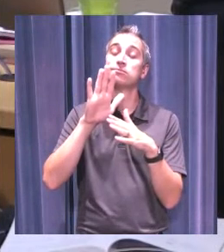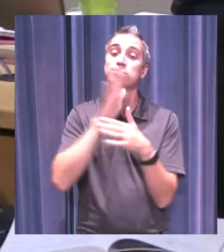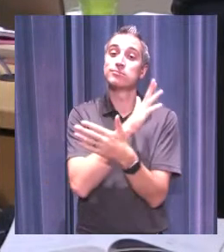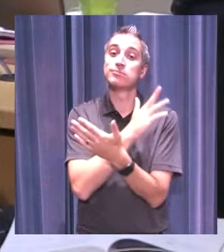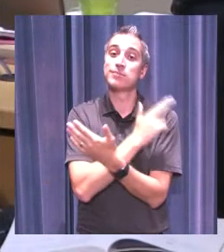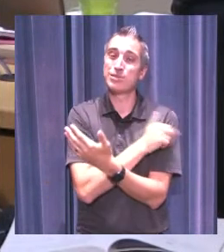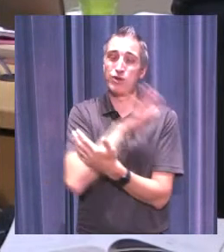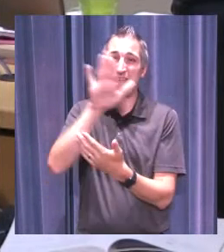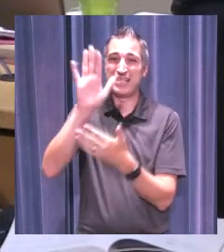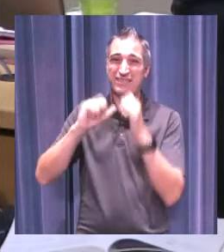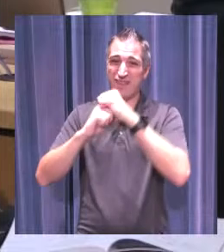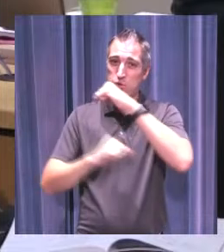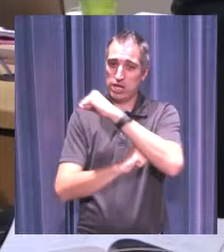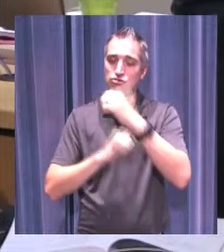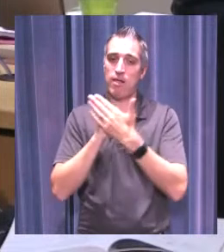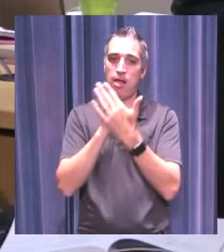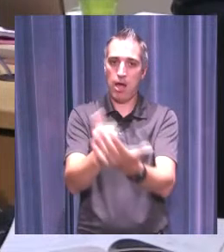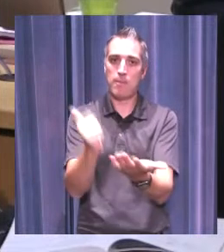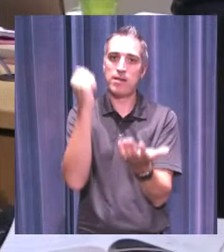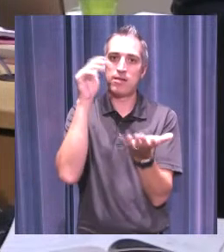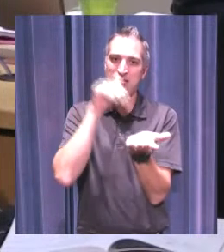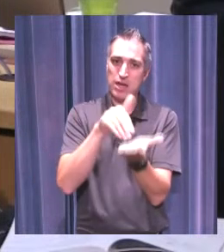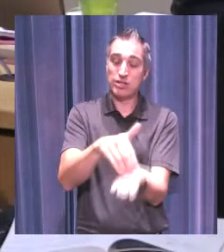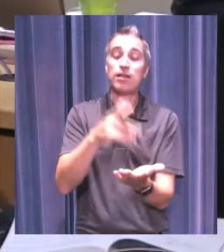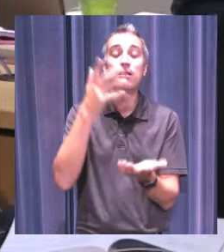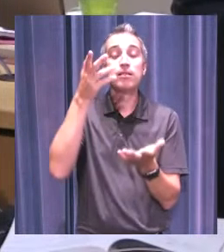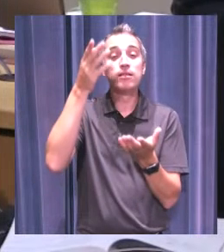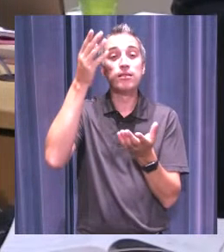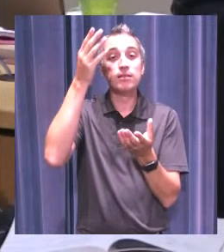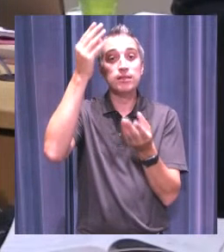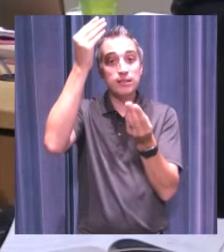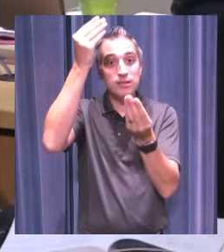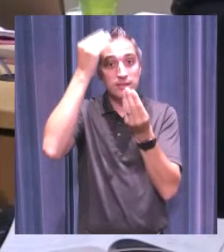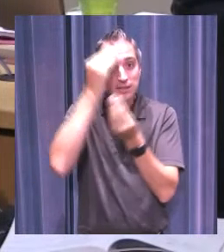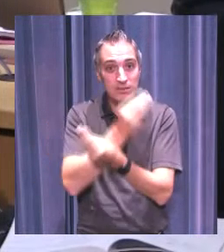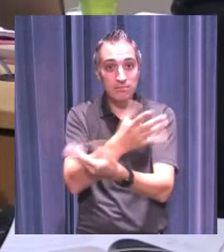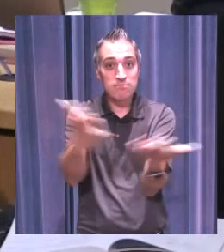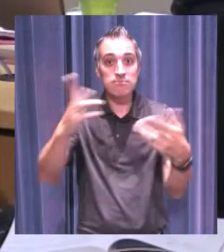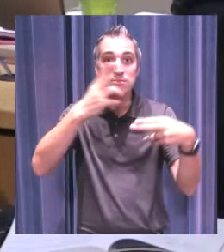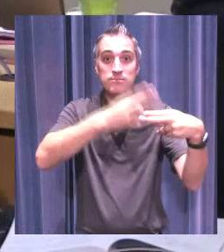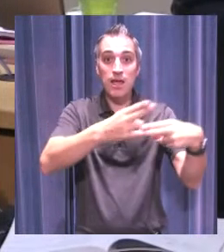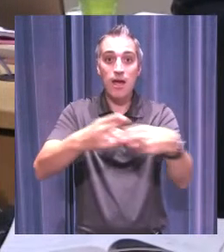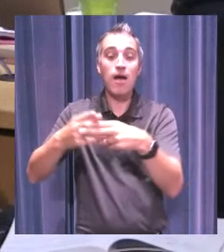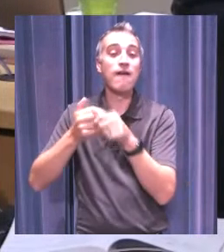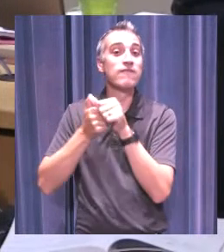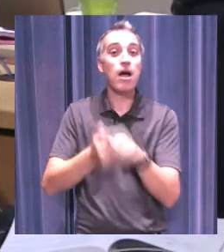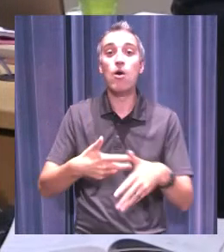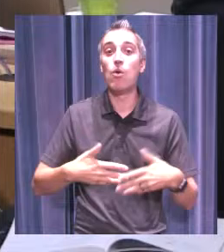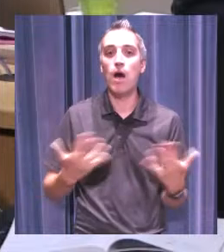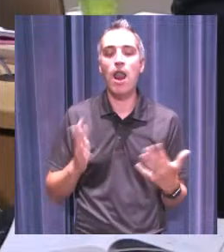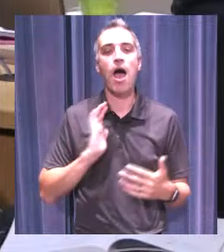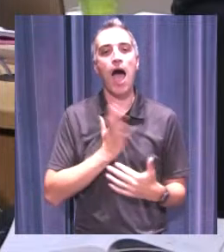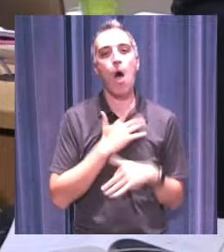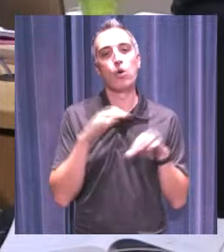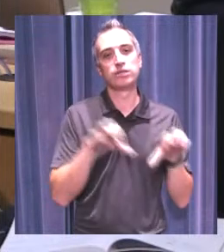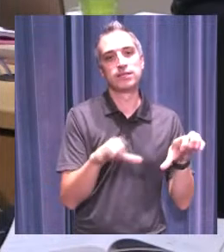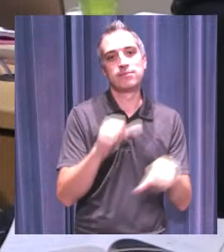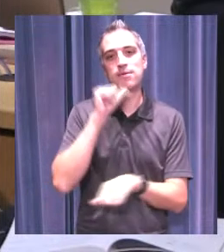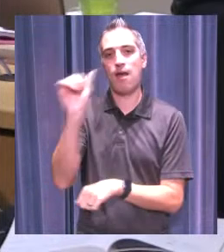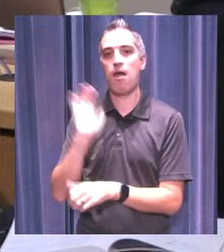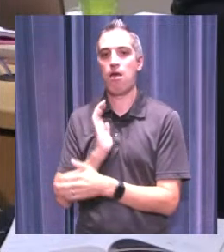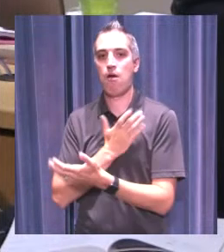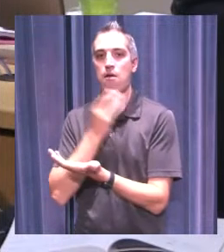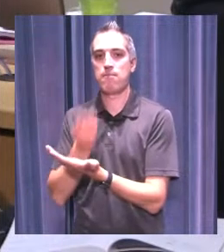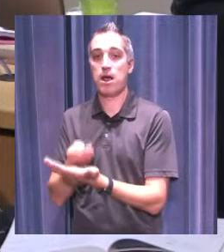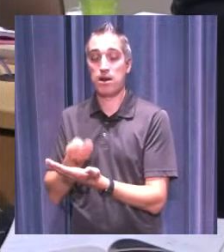thousands. Let us be known by our deeds and not our money. I urge you to take this quote in consideration and strongly encourage you to change your decision